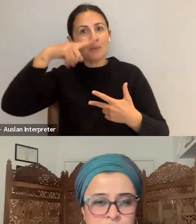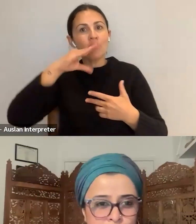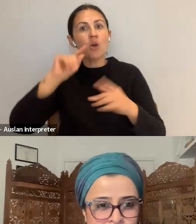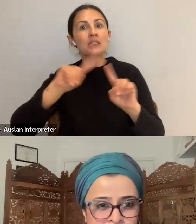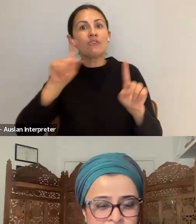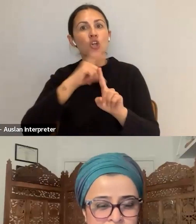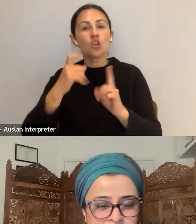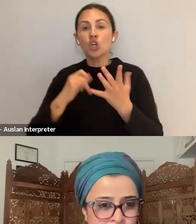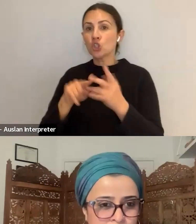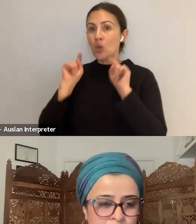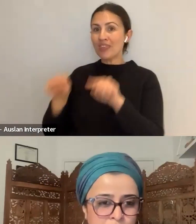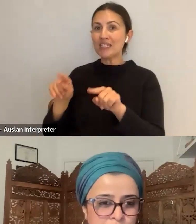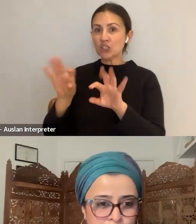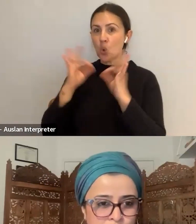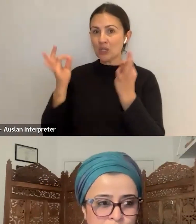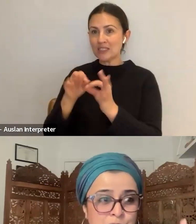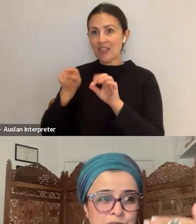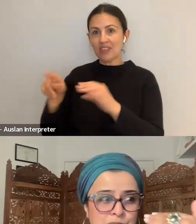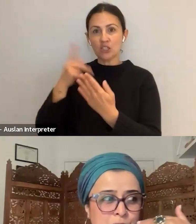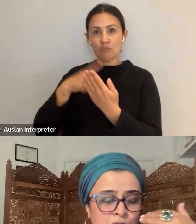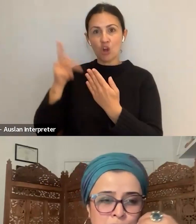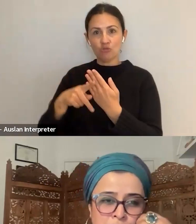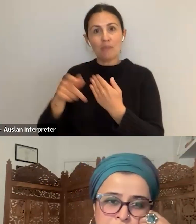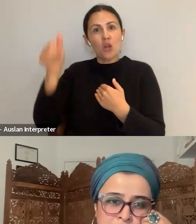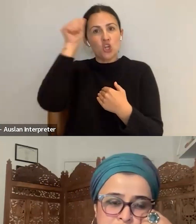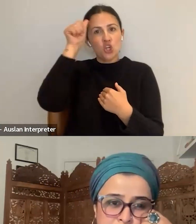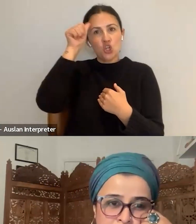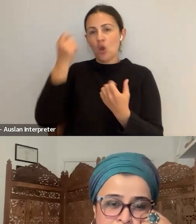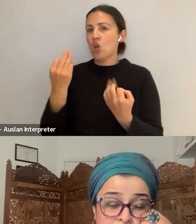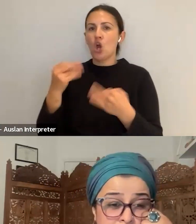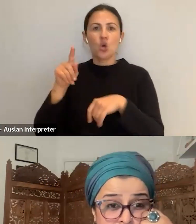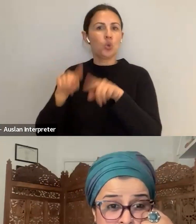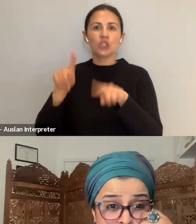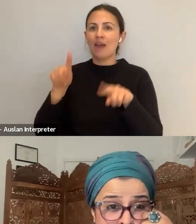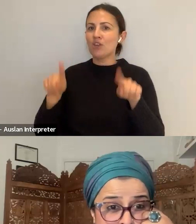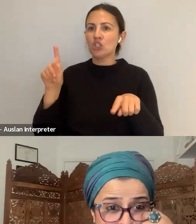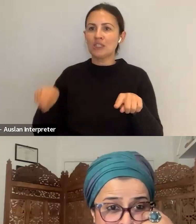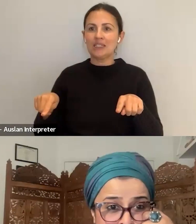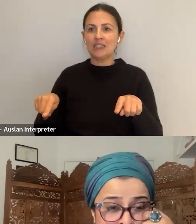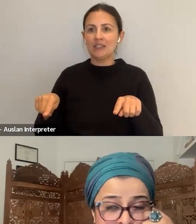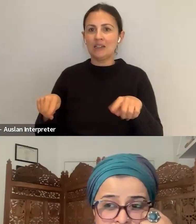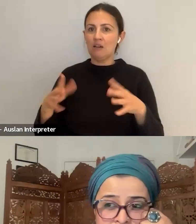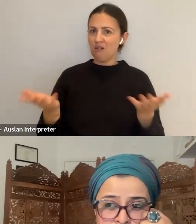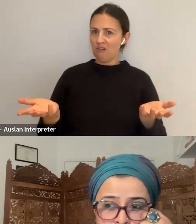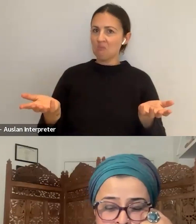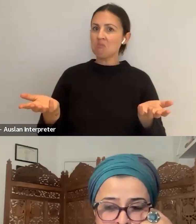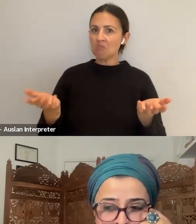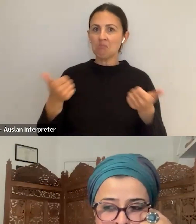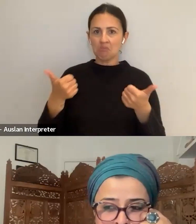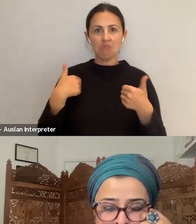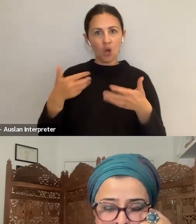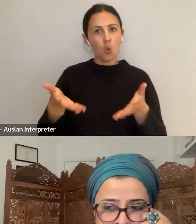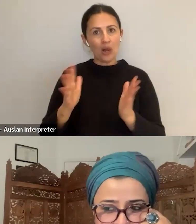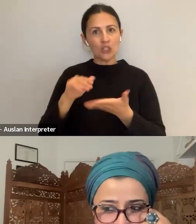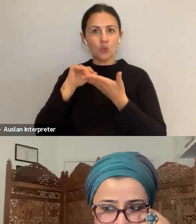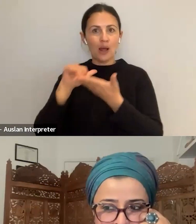it was obviously well intended. They wanted me to be able to promote their initiative to others. So I was happy to do that. And in the process